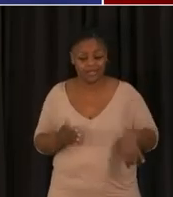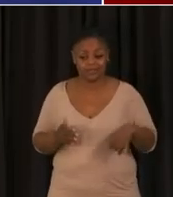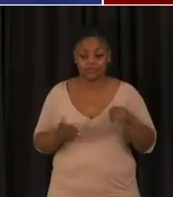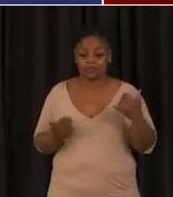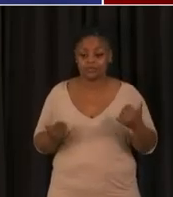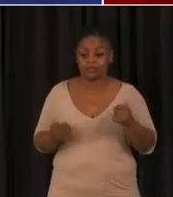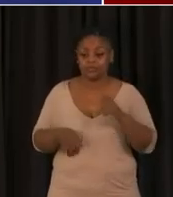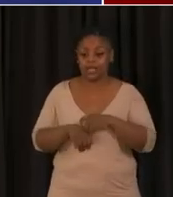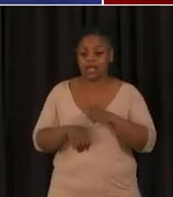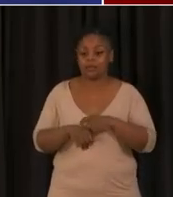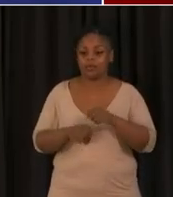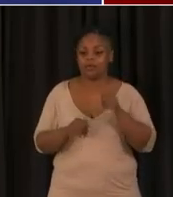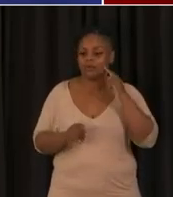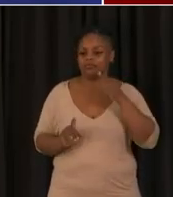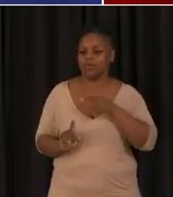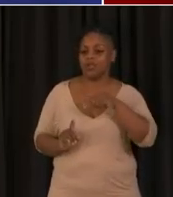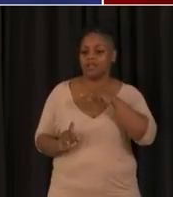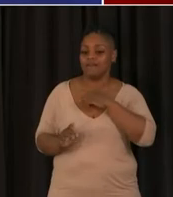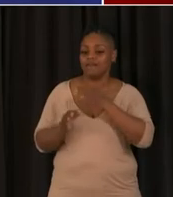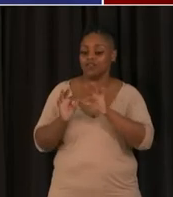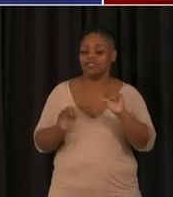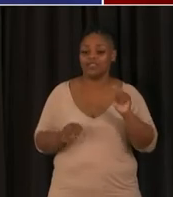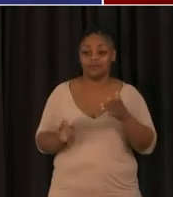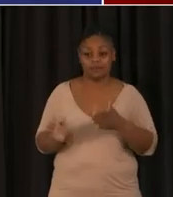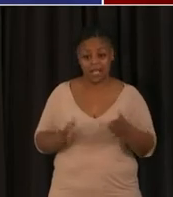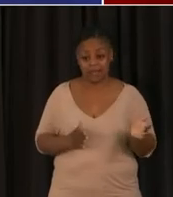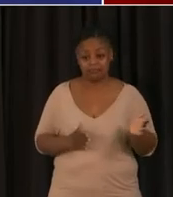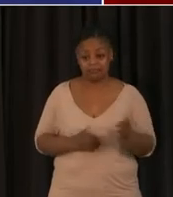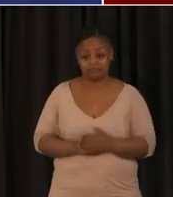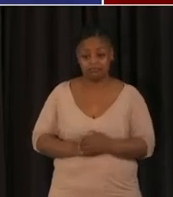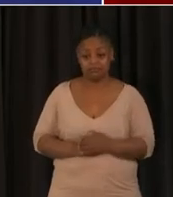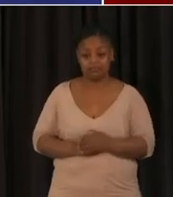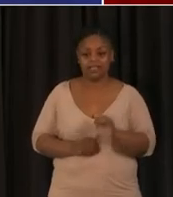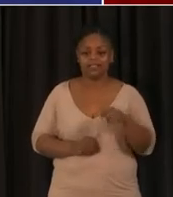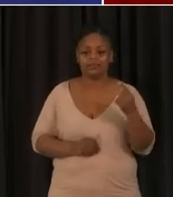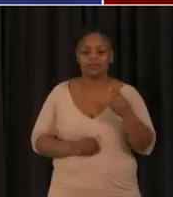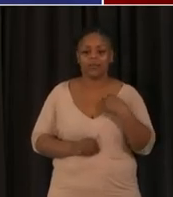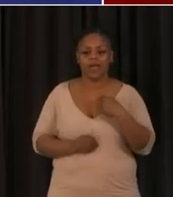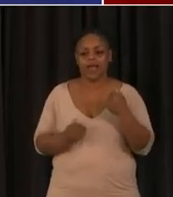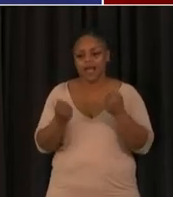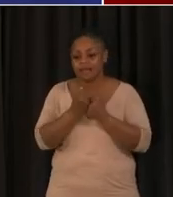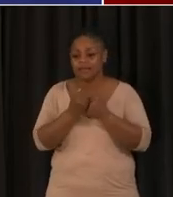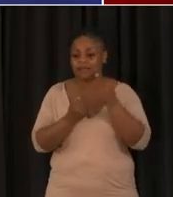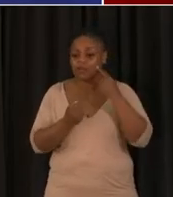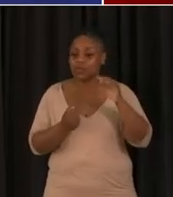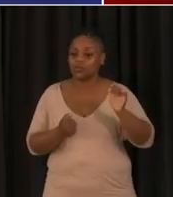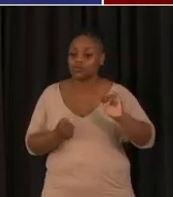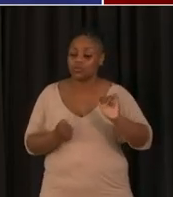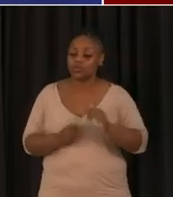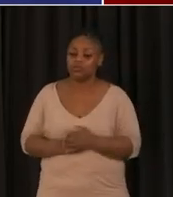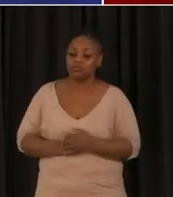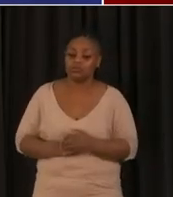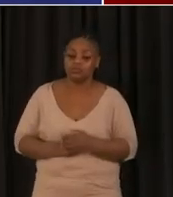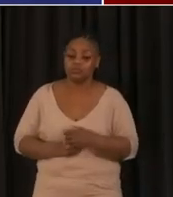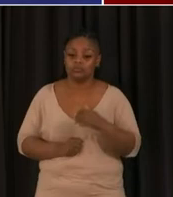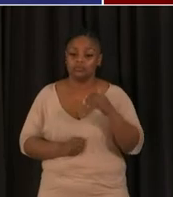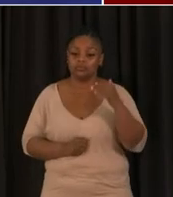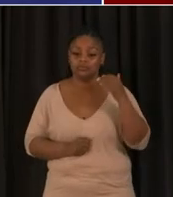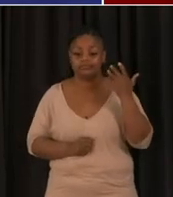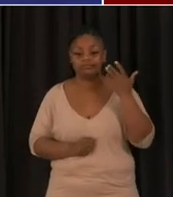money irresponsibly. So once you brought that to my attention, it kind of made me want to save a lot of money every month. So I started putting